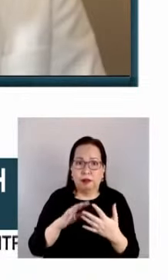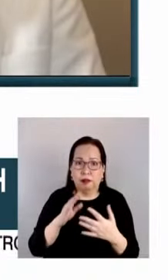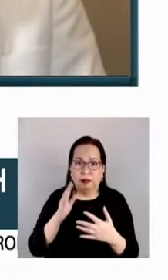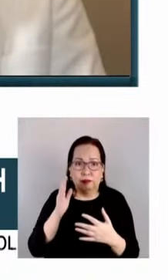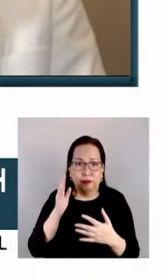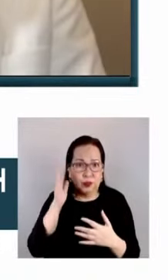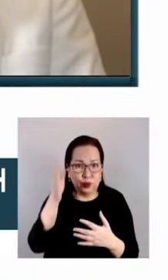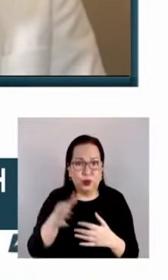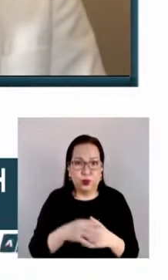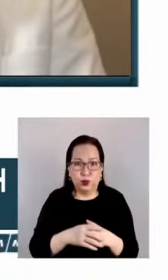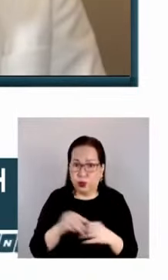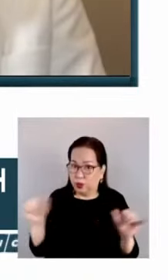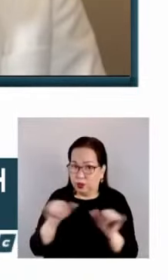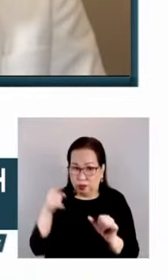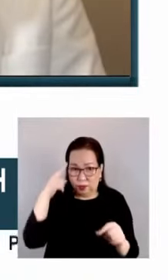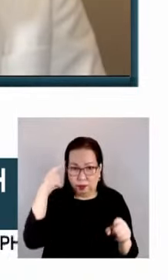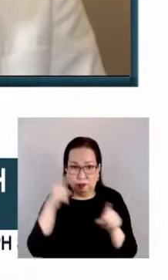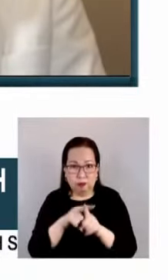that you have, Dr. Silande?